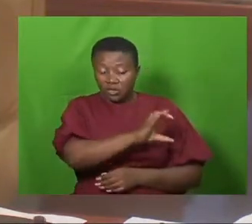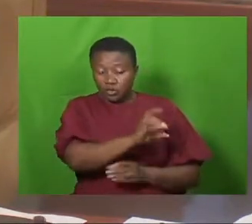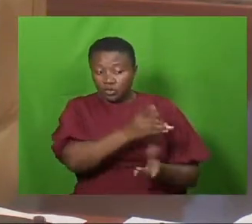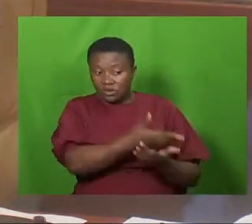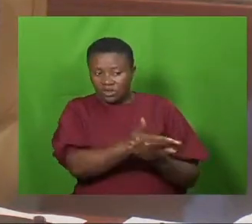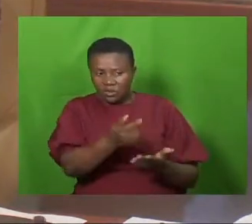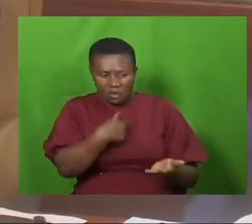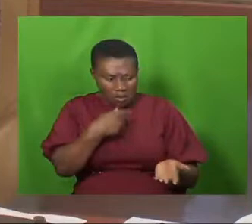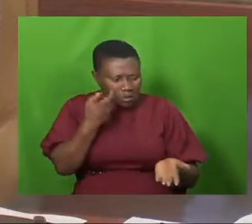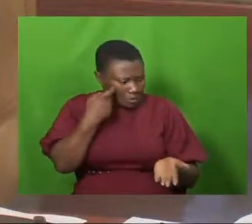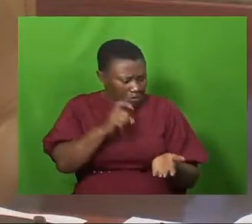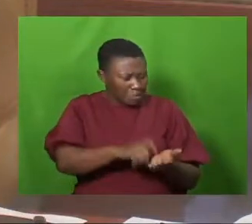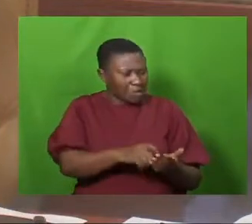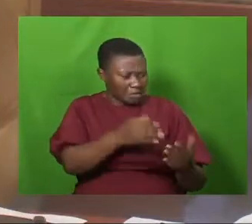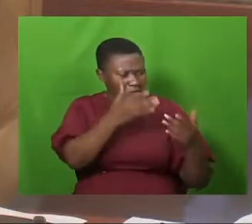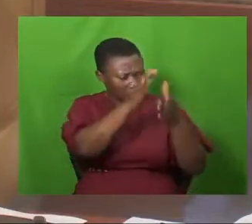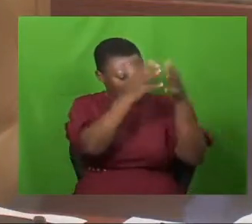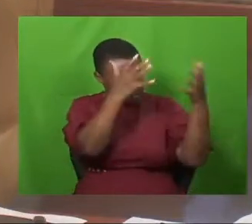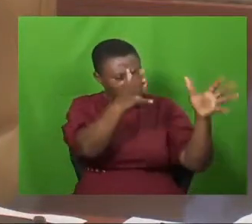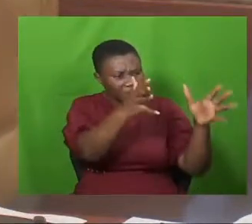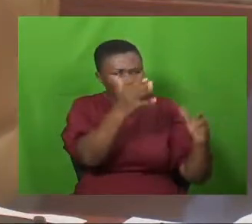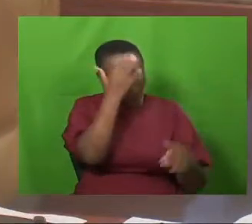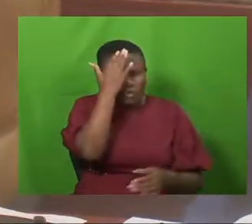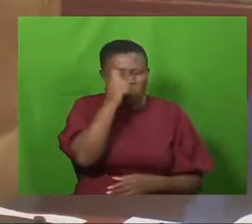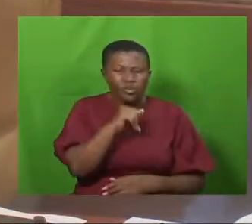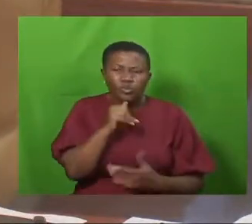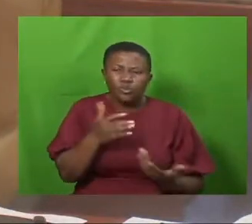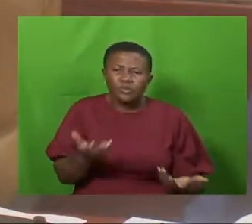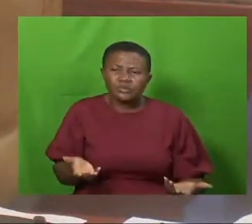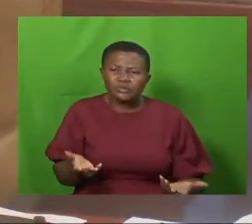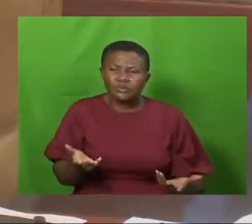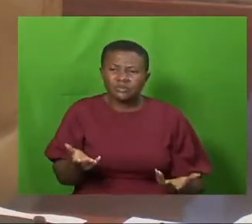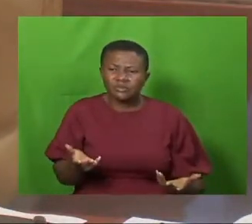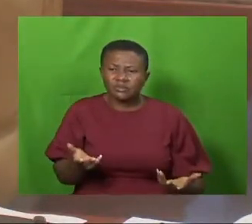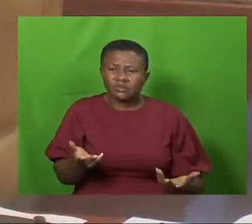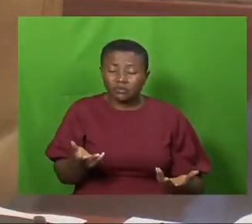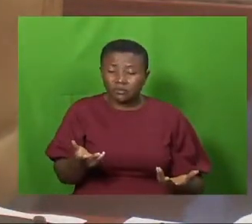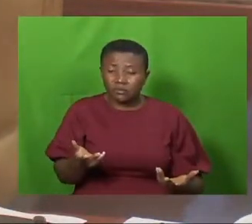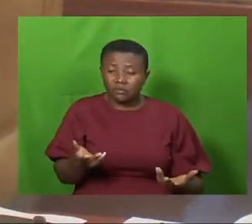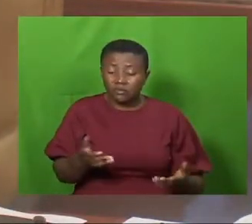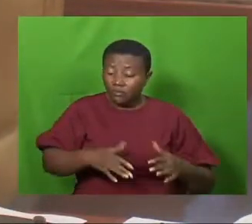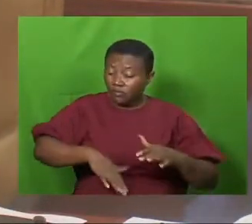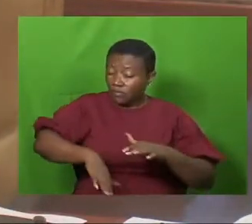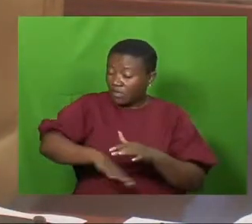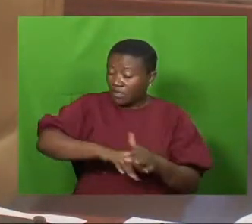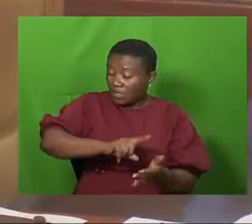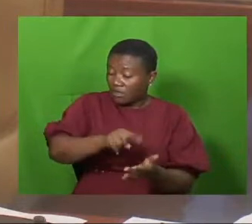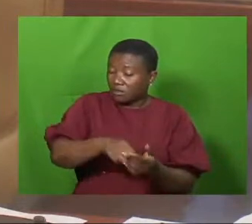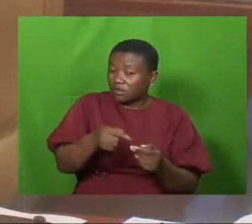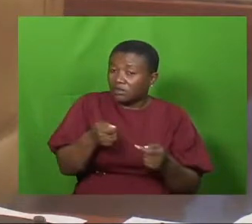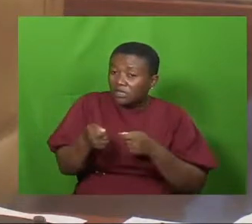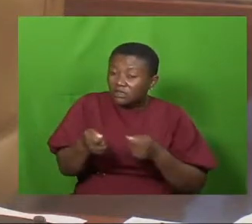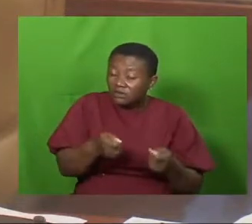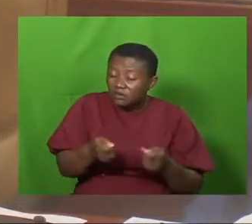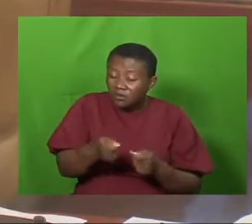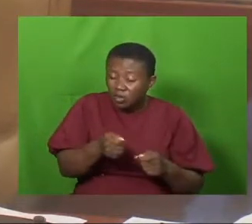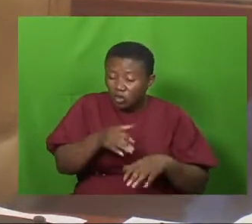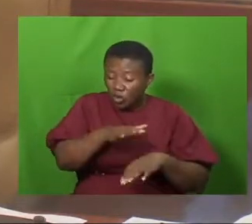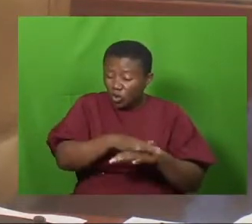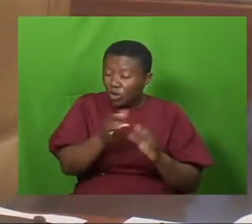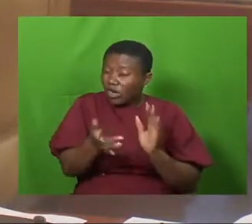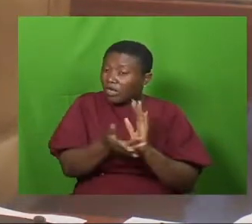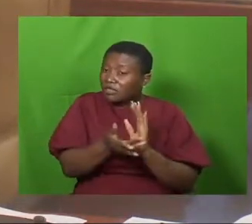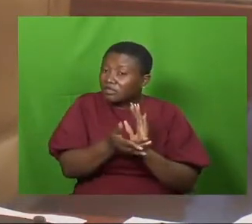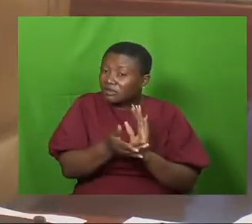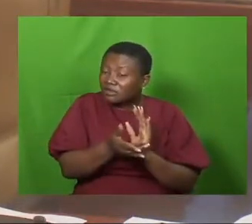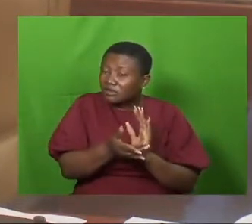But please acknowledge the fact that the strides that are being made under this administration in terms of its digitalization are